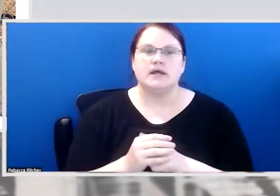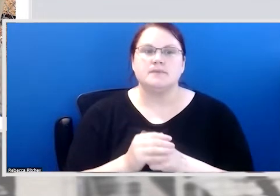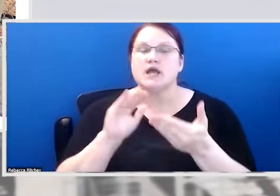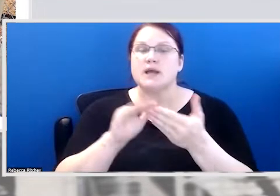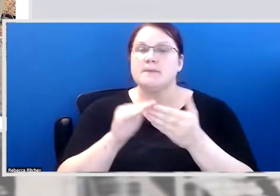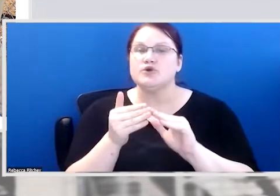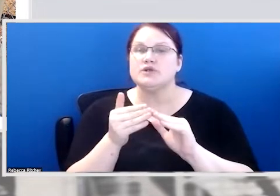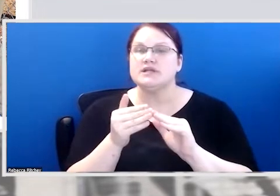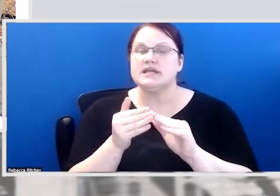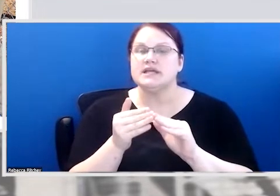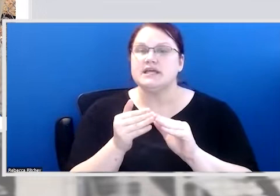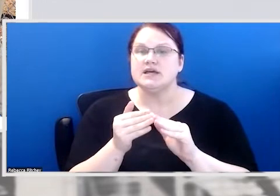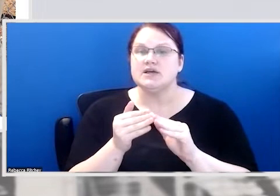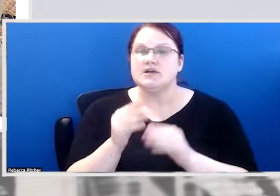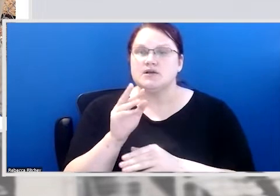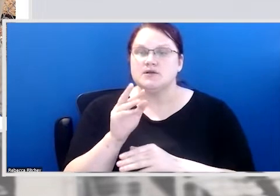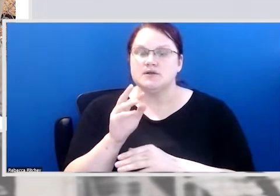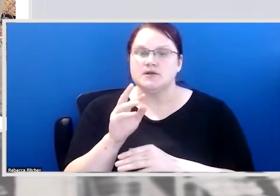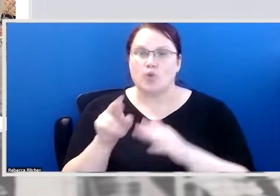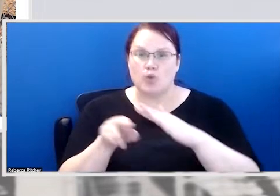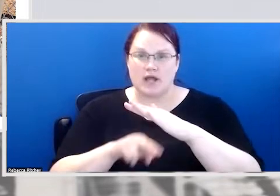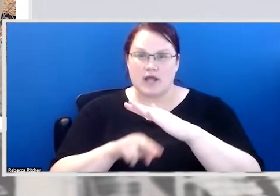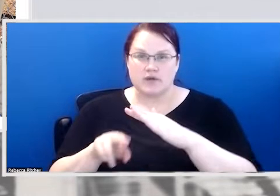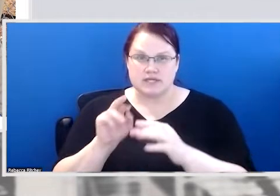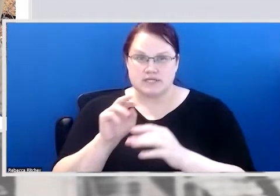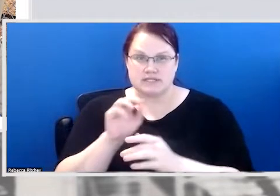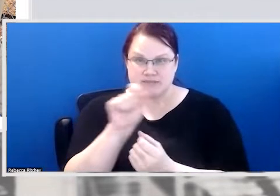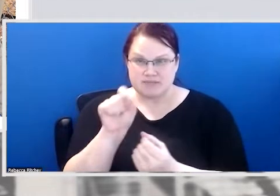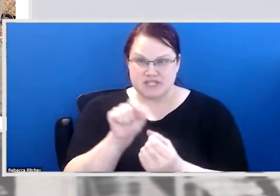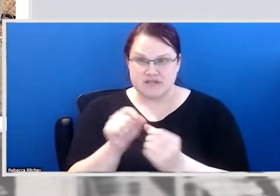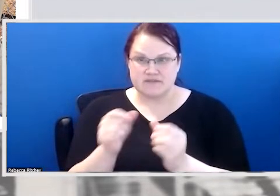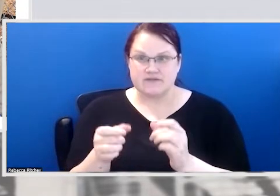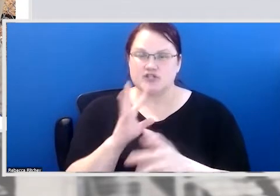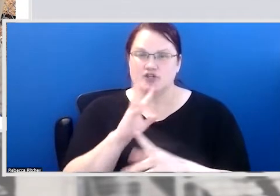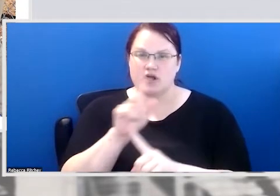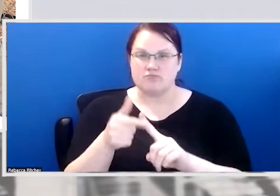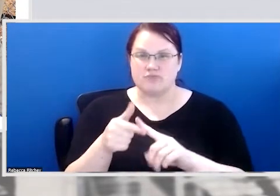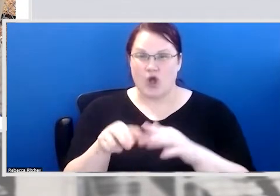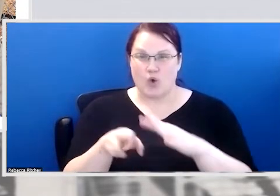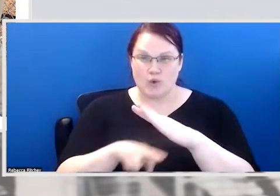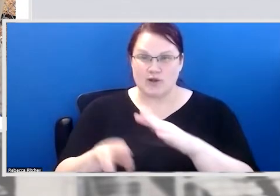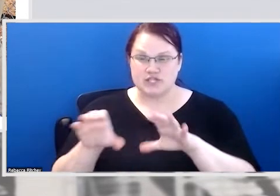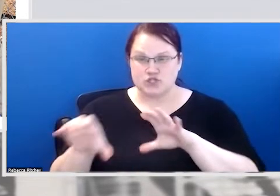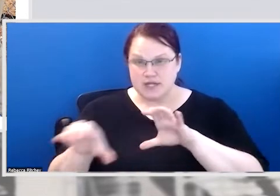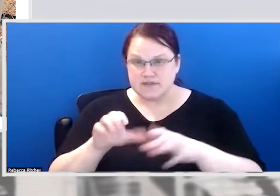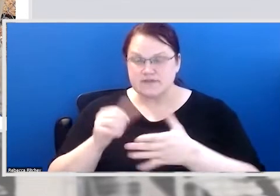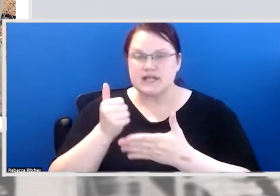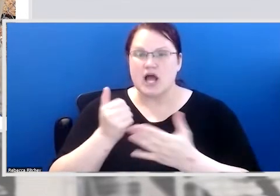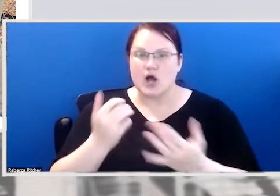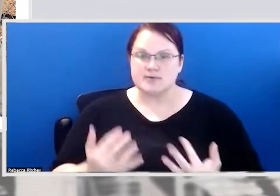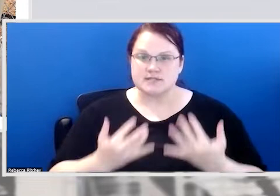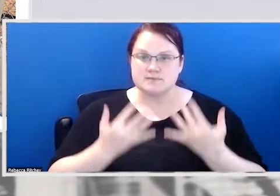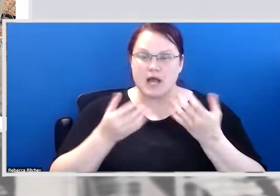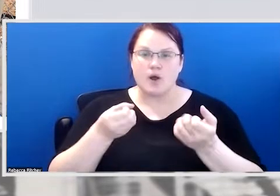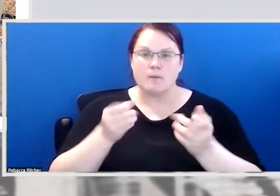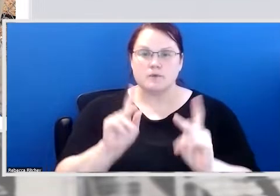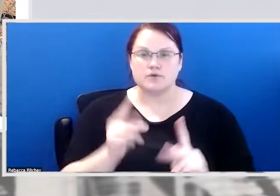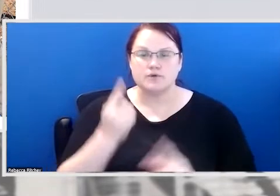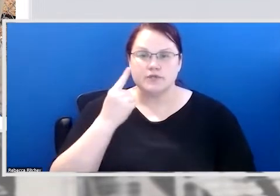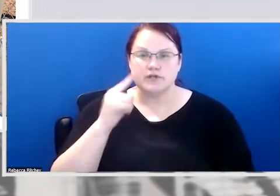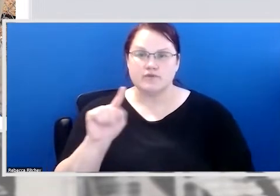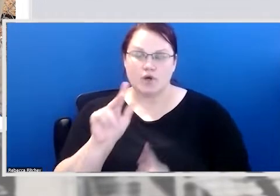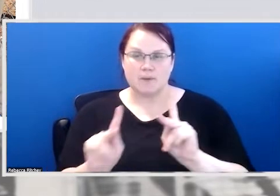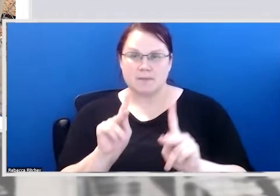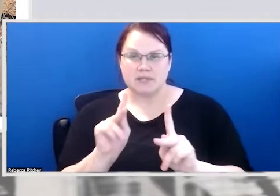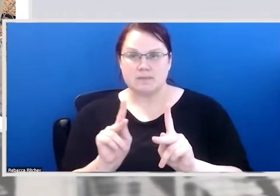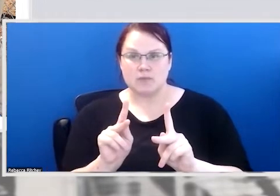are those very specifically tied to recreational activity. It helps inspire the opportunity for people